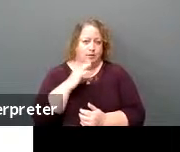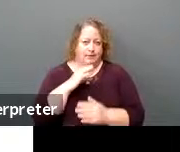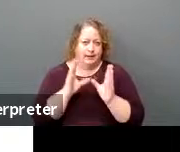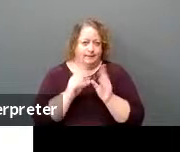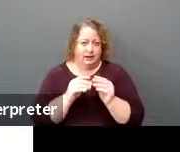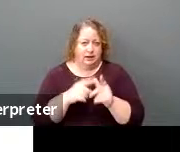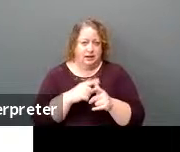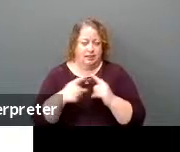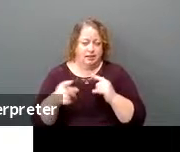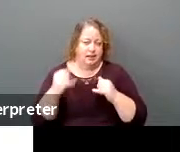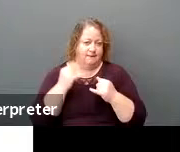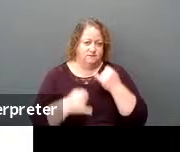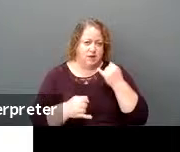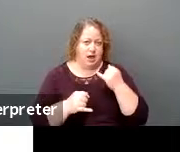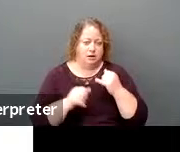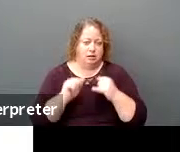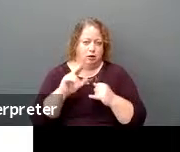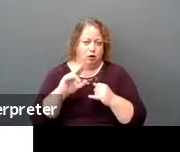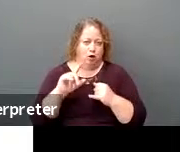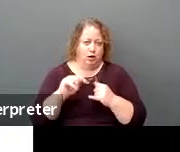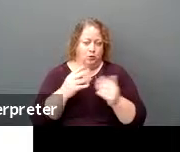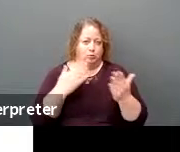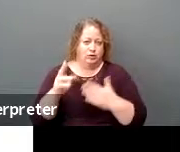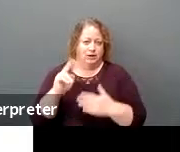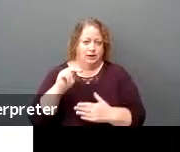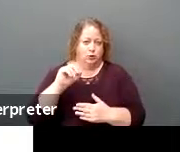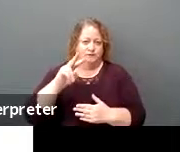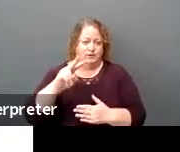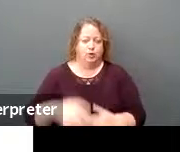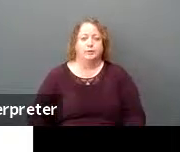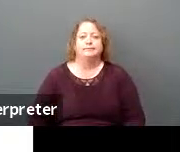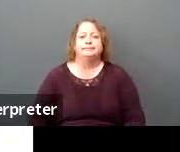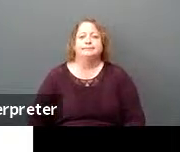and then we will bring the final audit to the board in November.